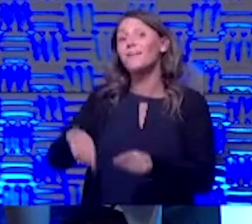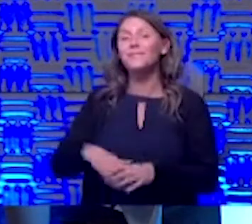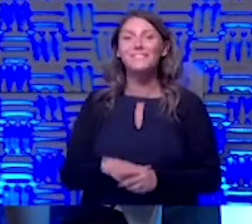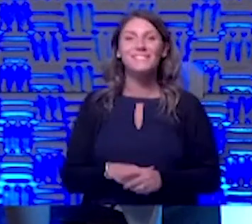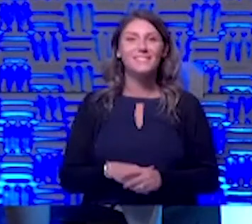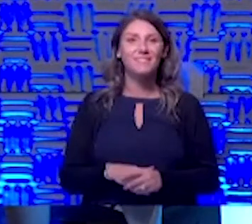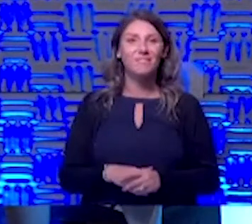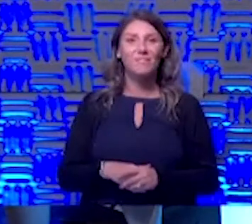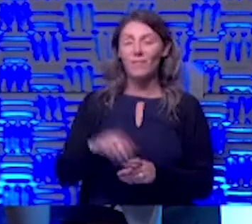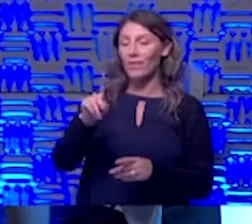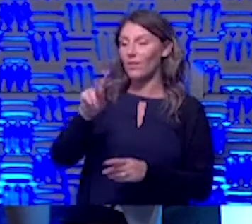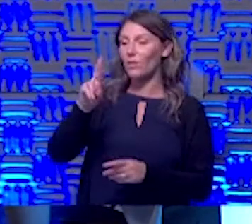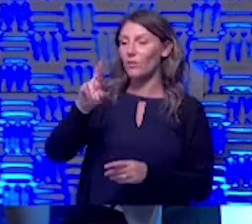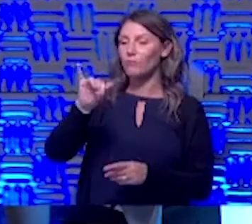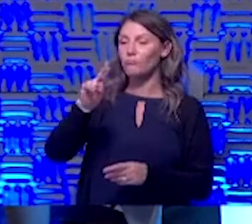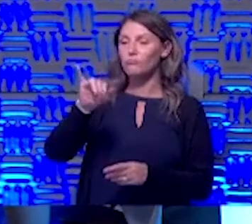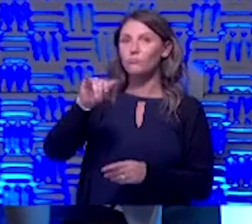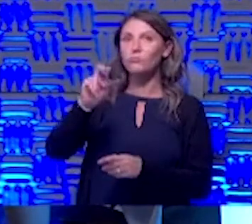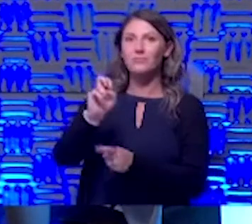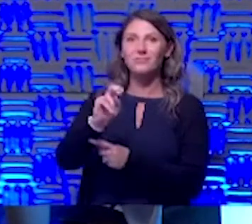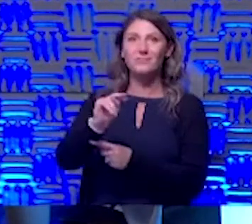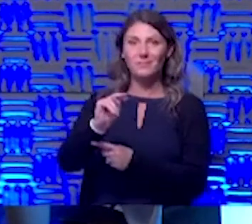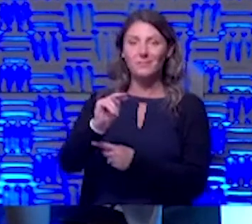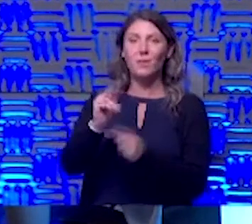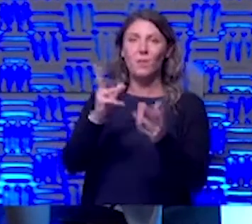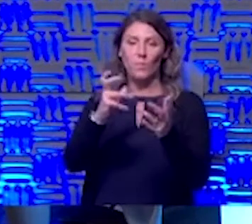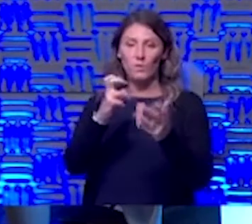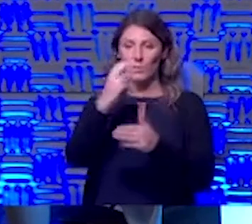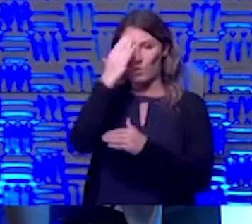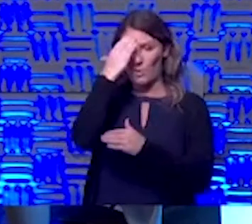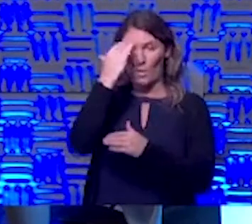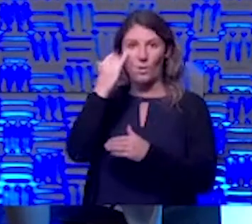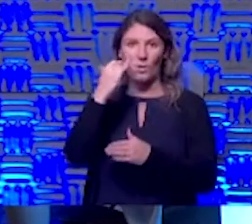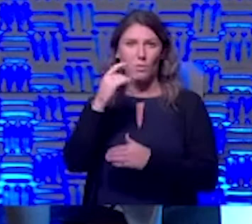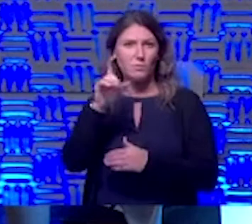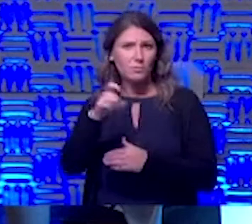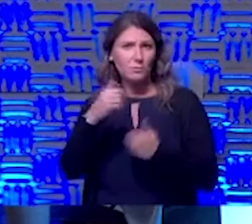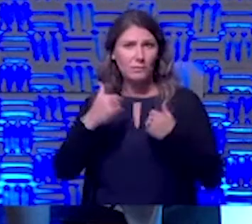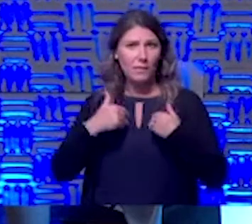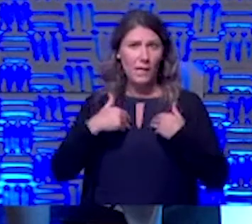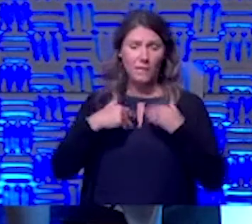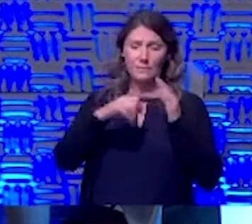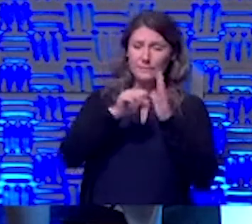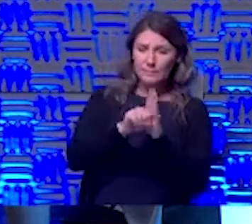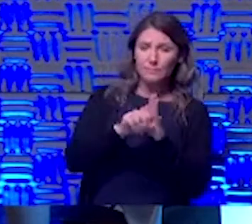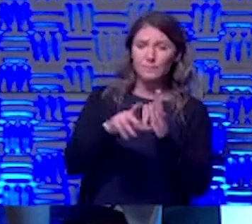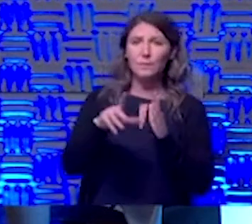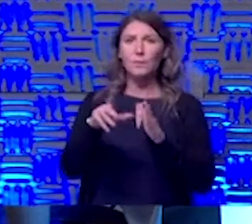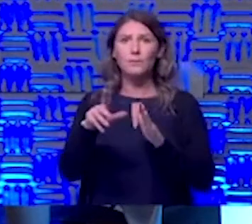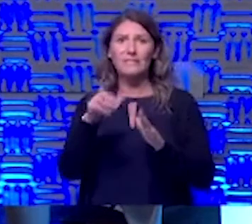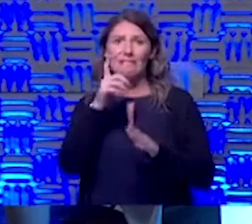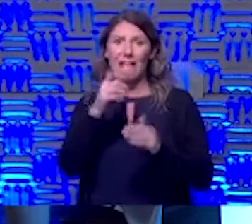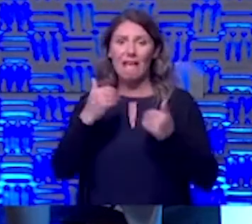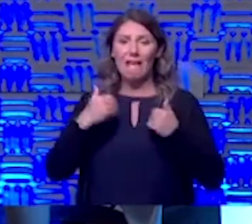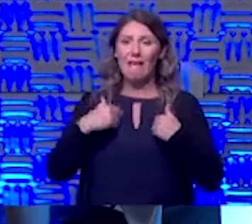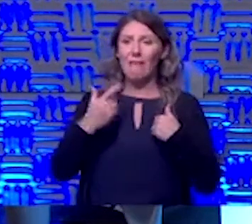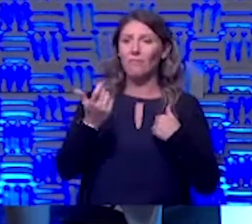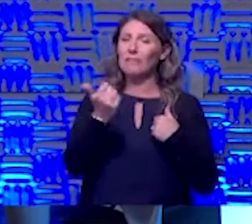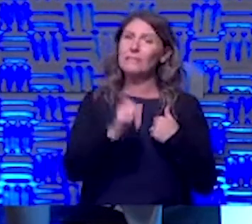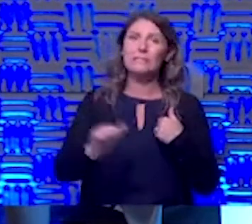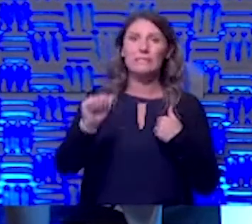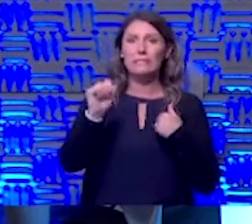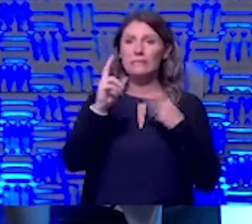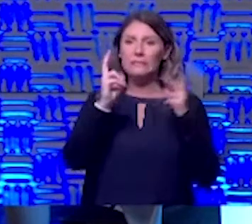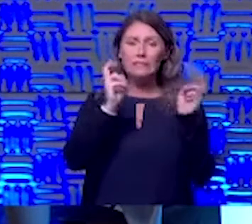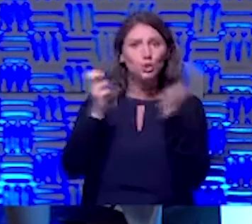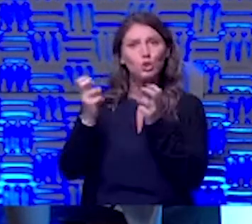Okay, so Kristen wants to know, should you get tested if you do not show symptoms? She does not have any underlying health issues, but does live with elderly parents that